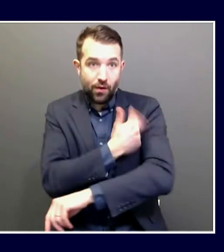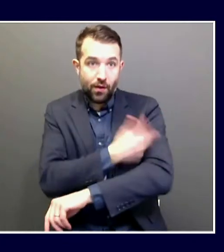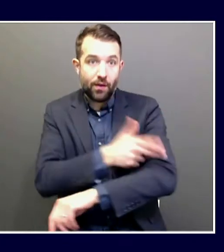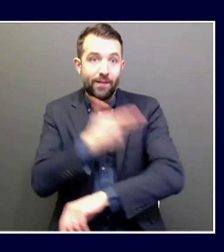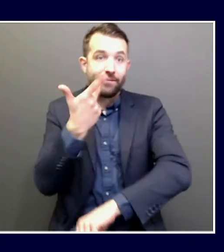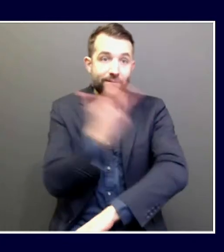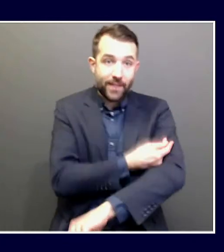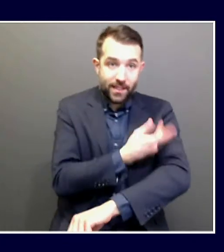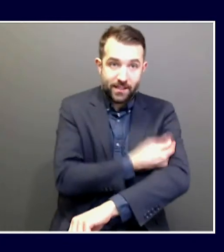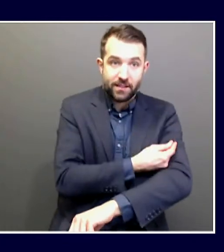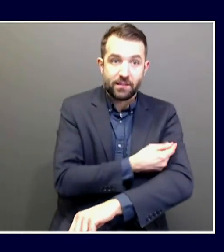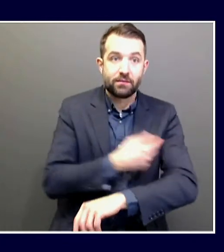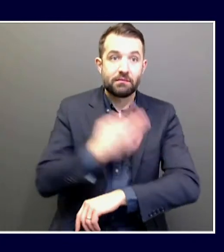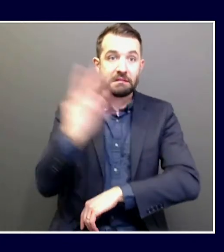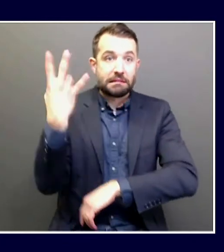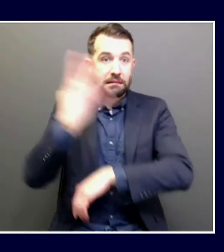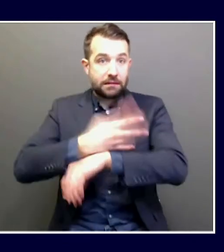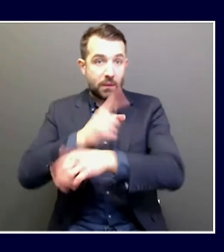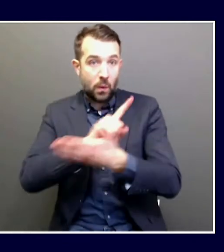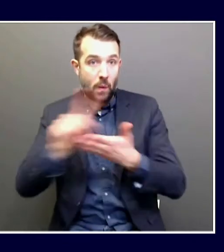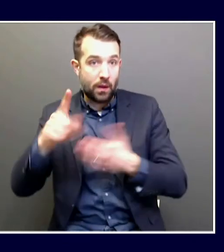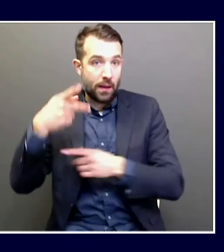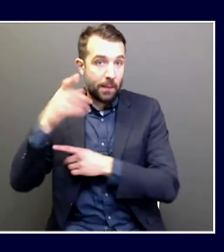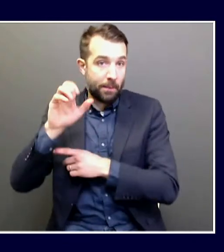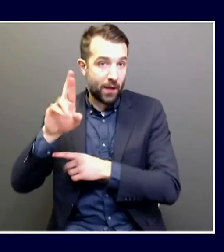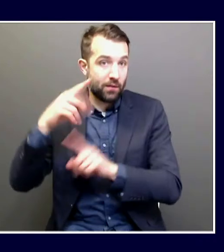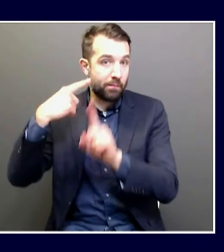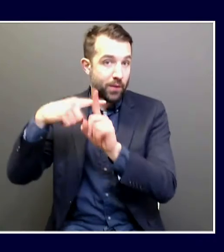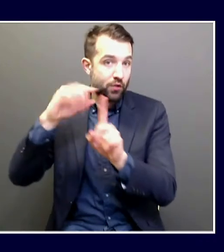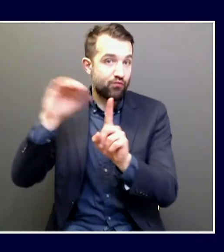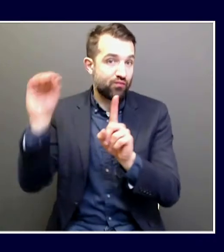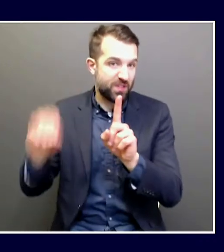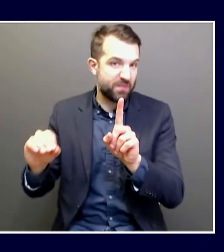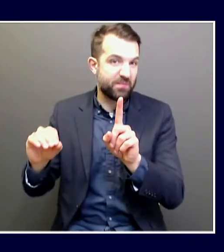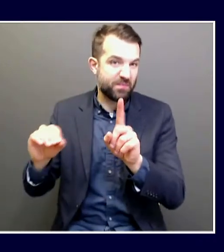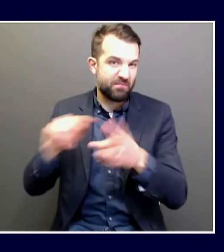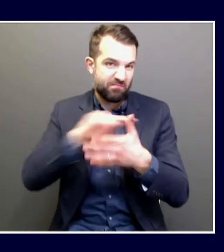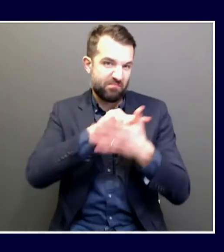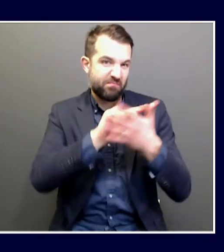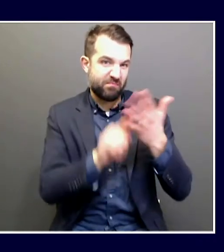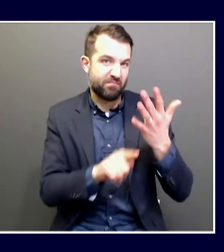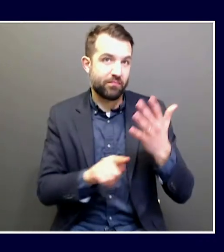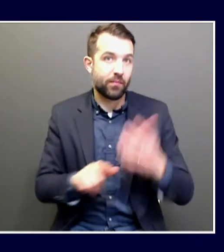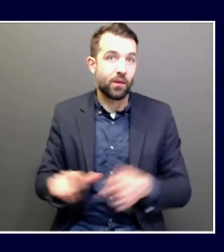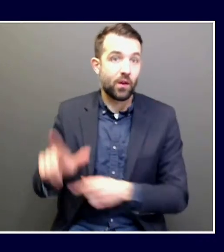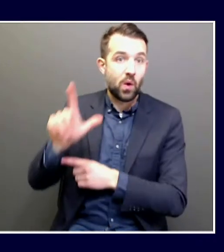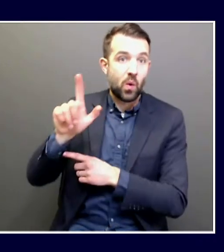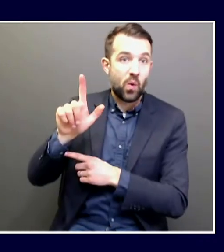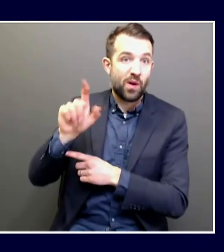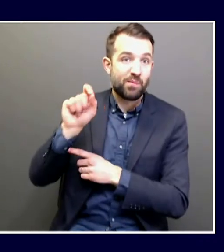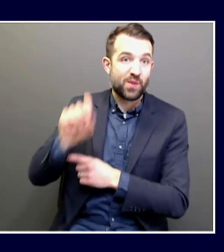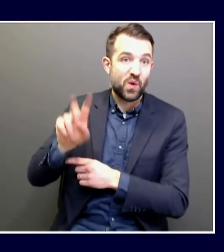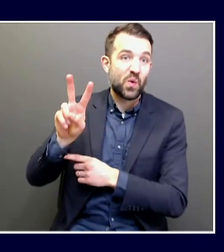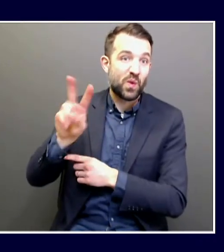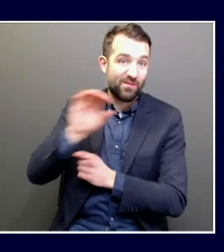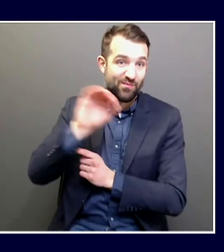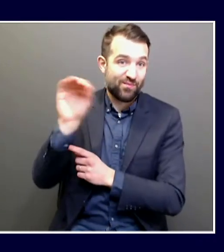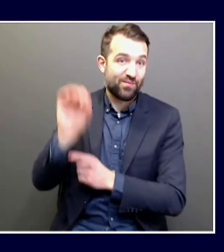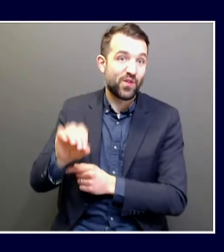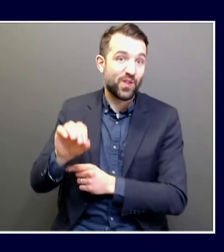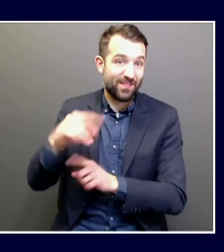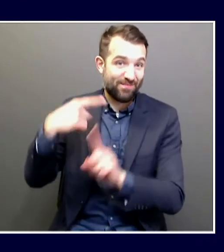7-day PCR positivity now stands at 21.2%, in line with what